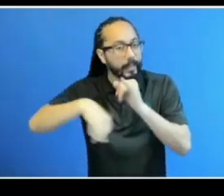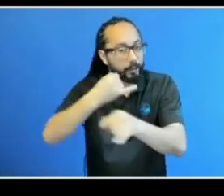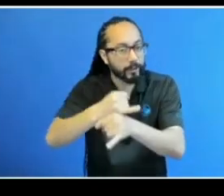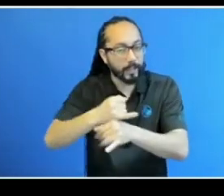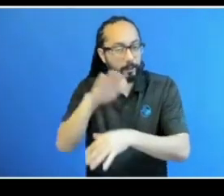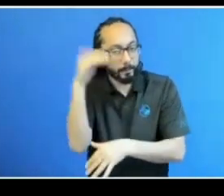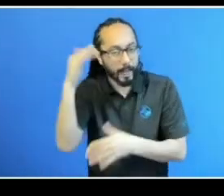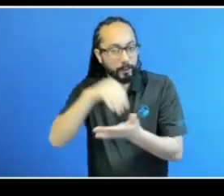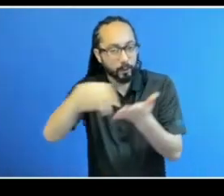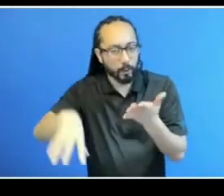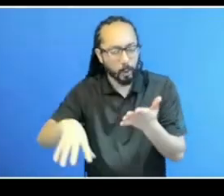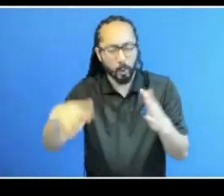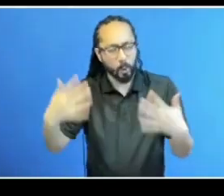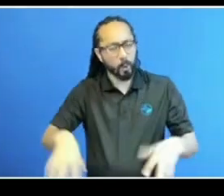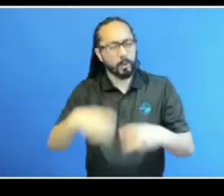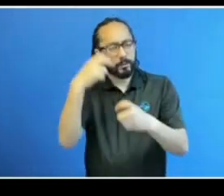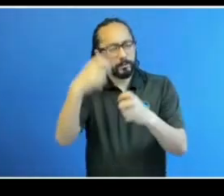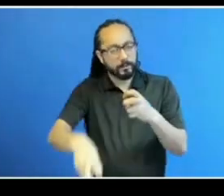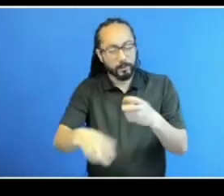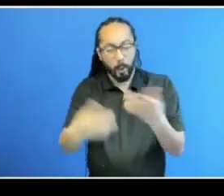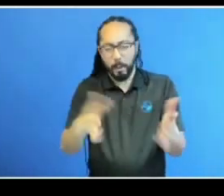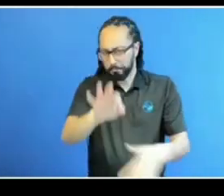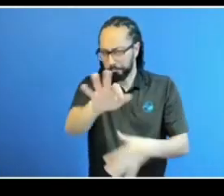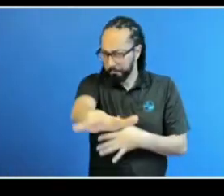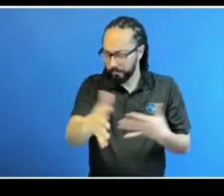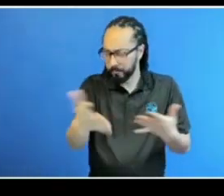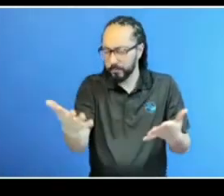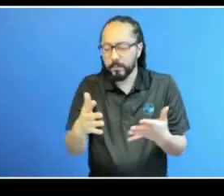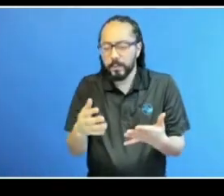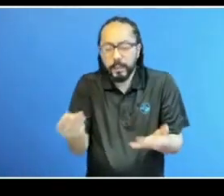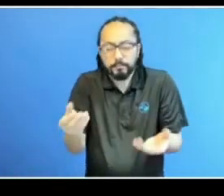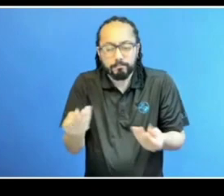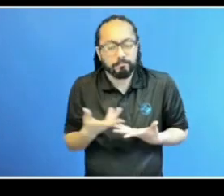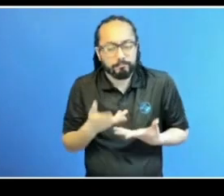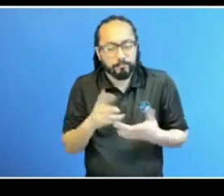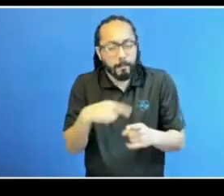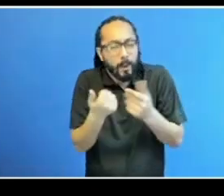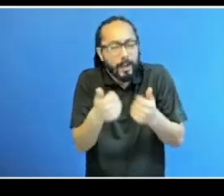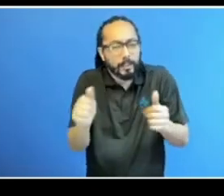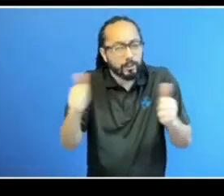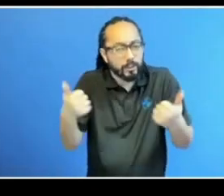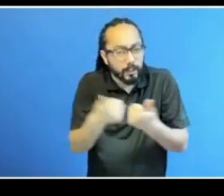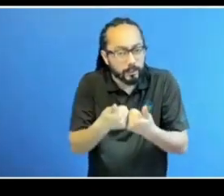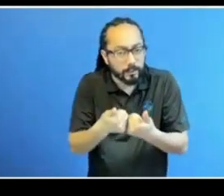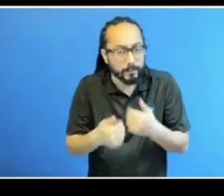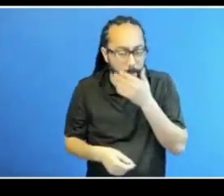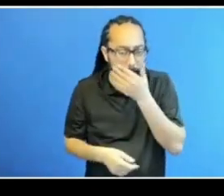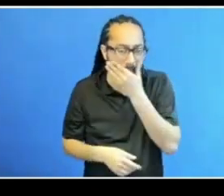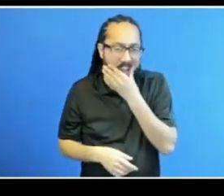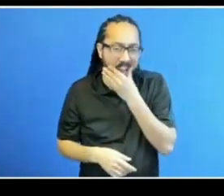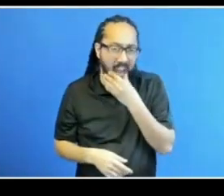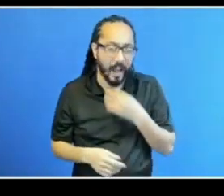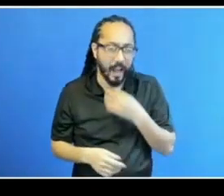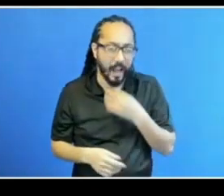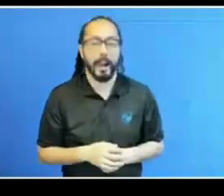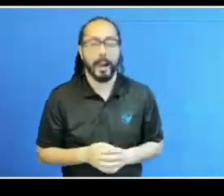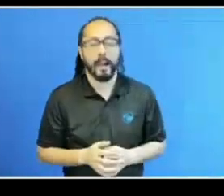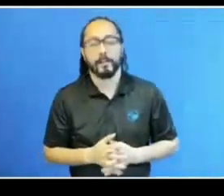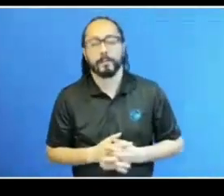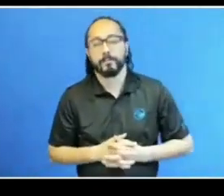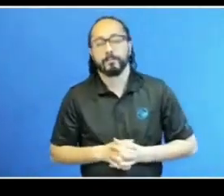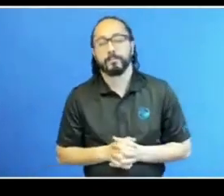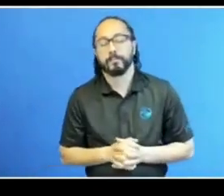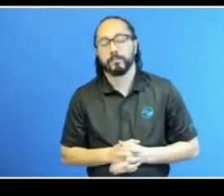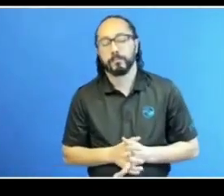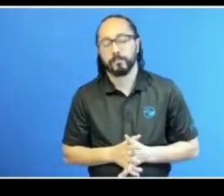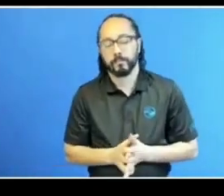to, put that out there. So, could you speak on that a little bit, Kemi? Yeah, definitely. There are a lot of challenges,